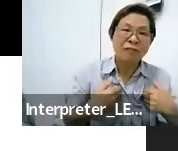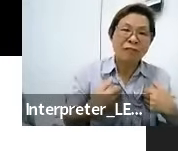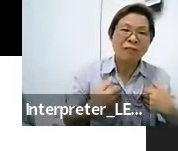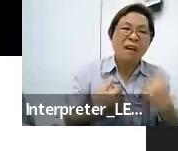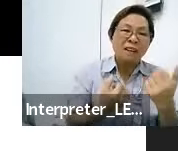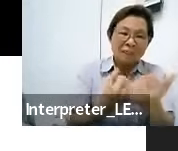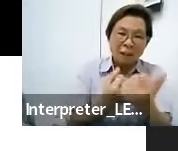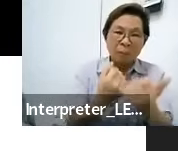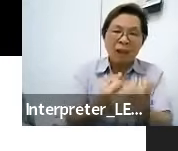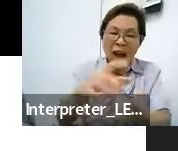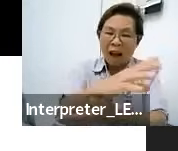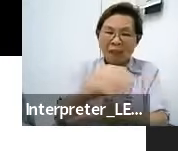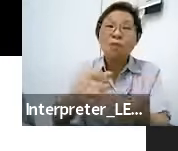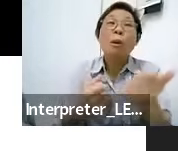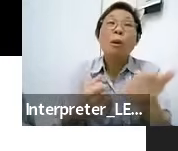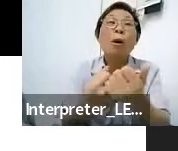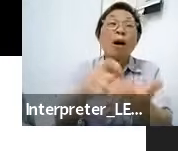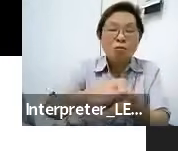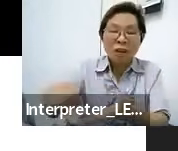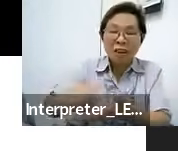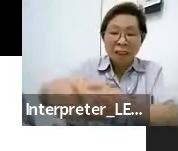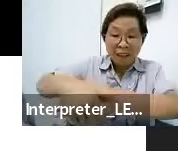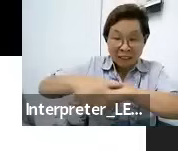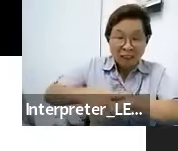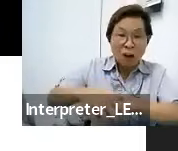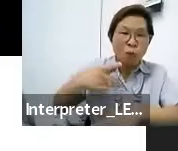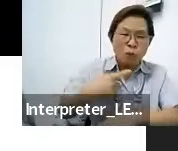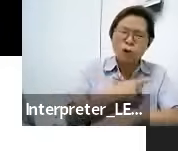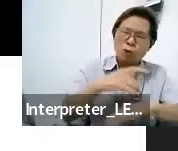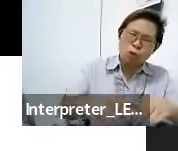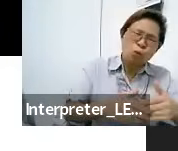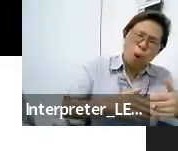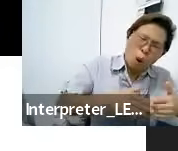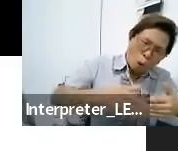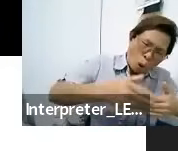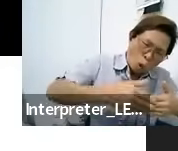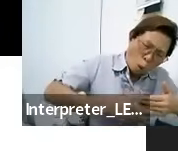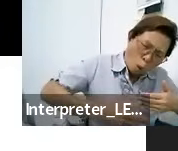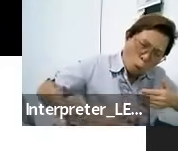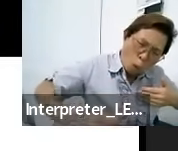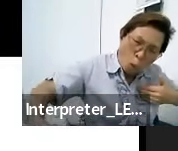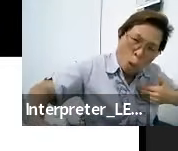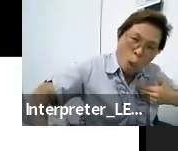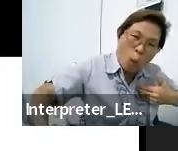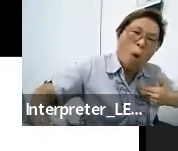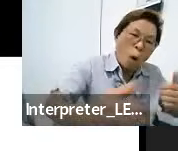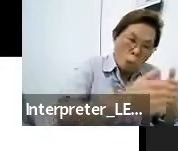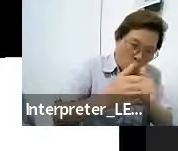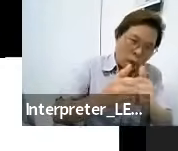and writing English, and something which we do all the way through on their journey with us.